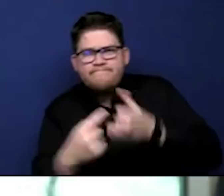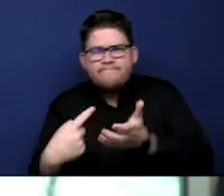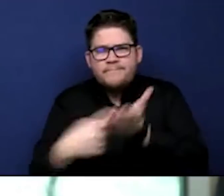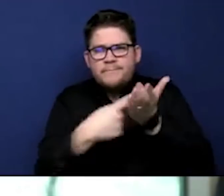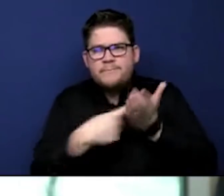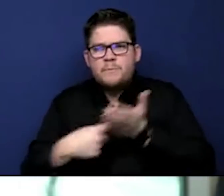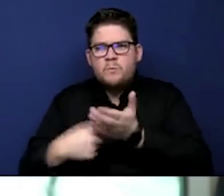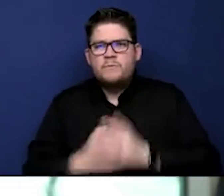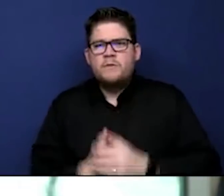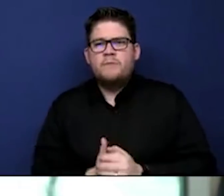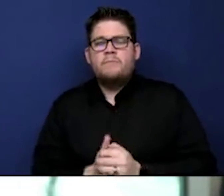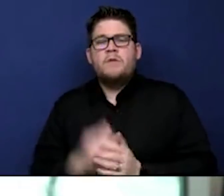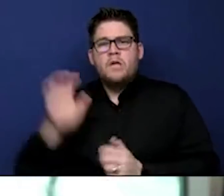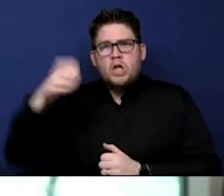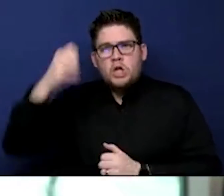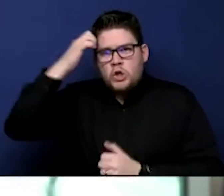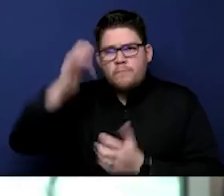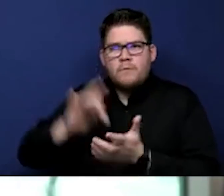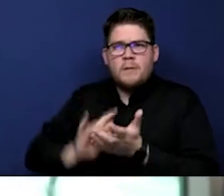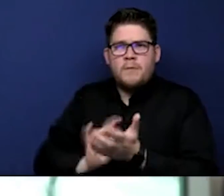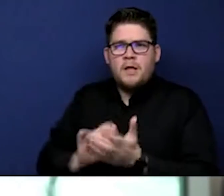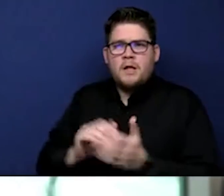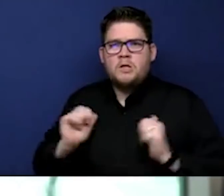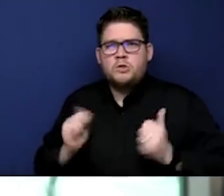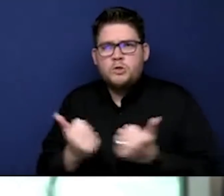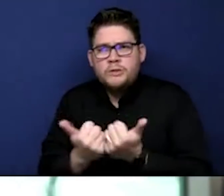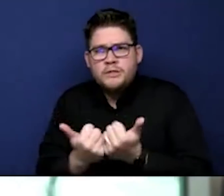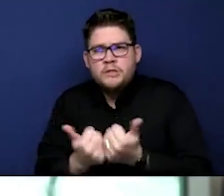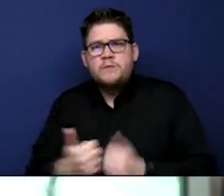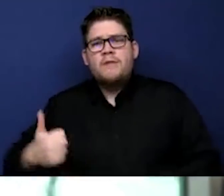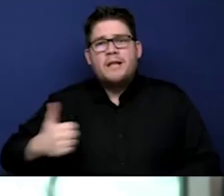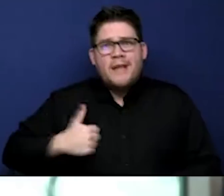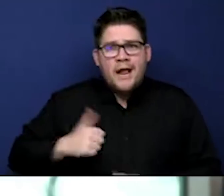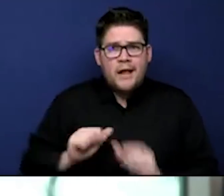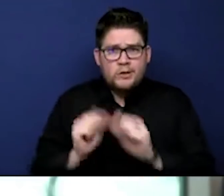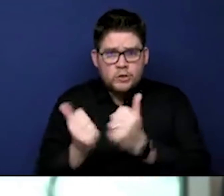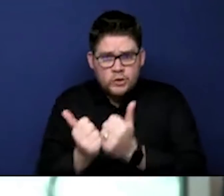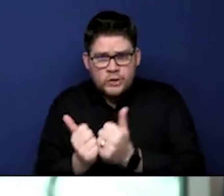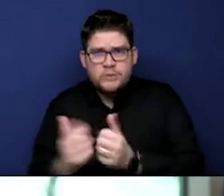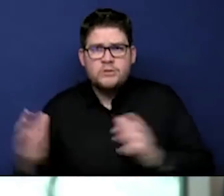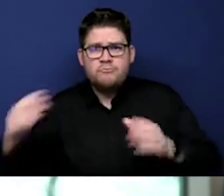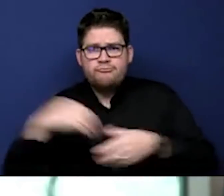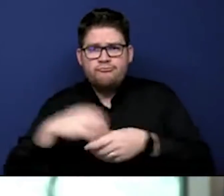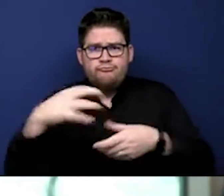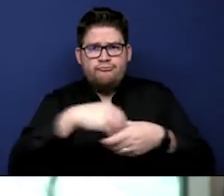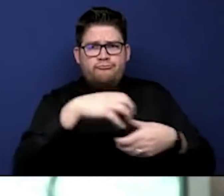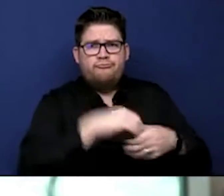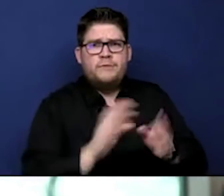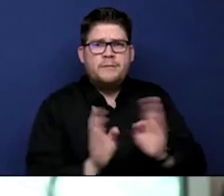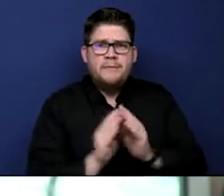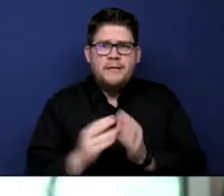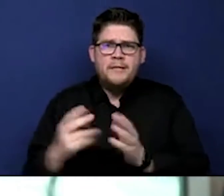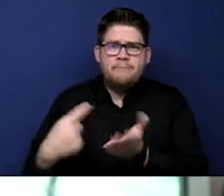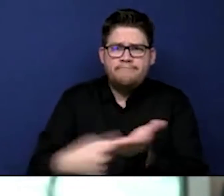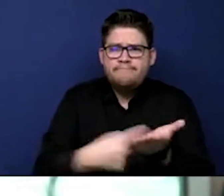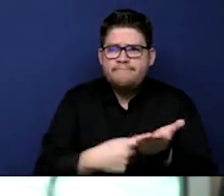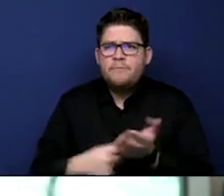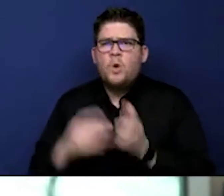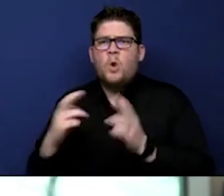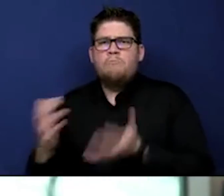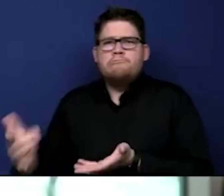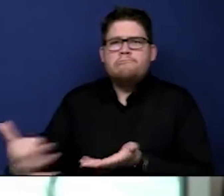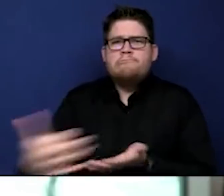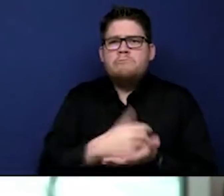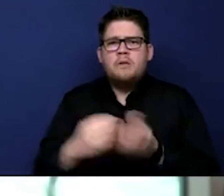is involved with these discussions. We're hoping to have some more information about that very soon. In the meantime, we will